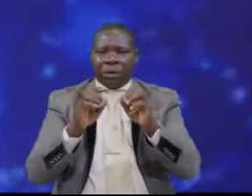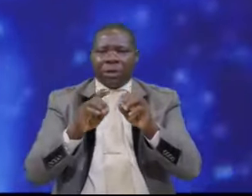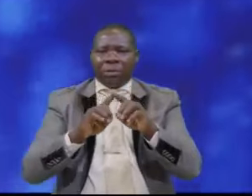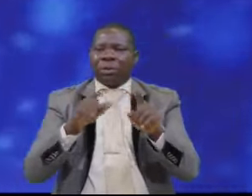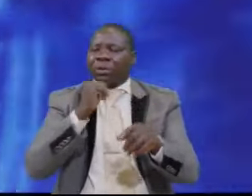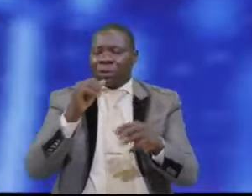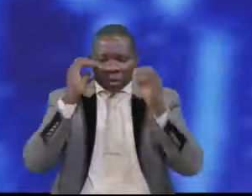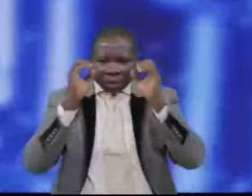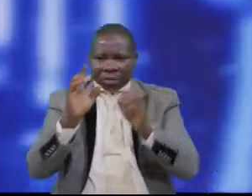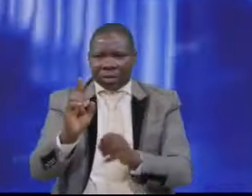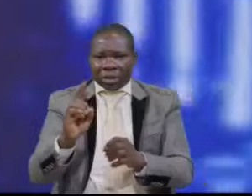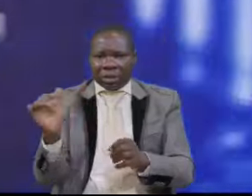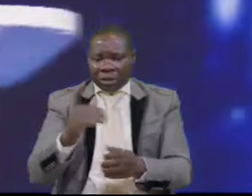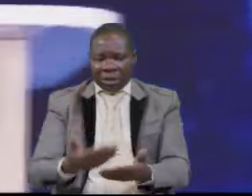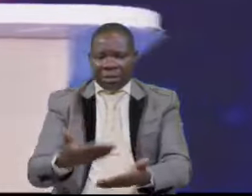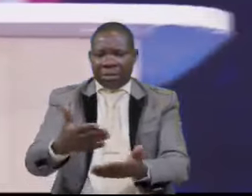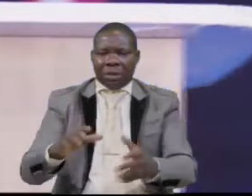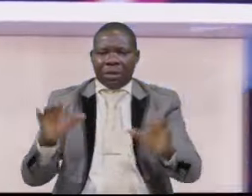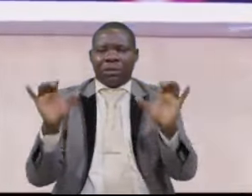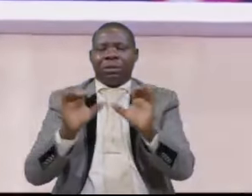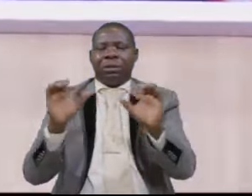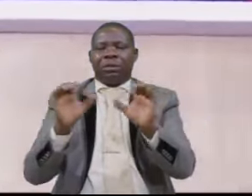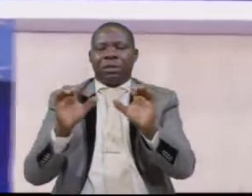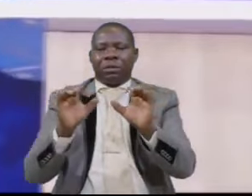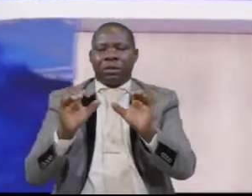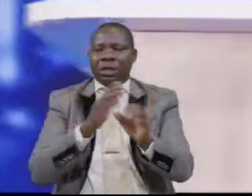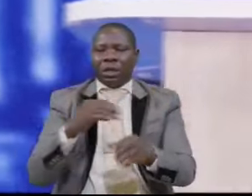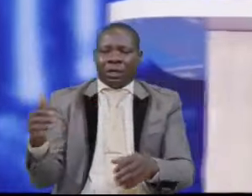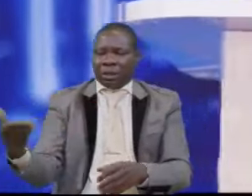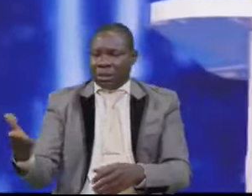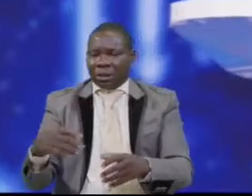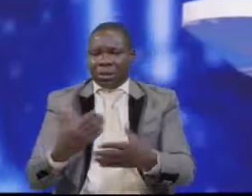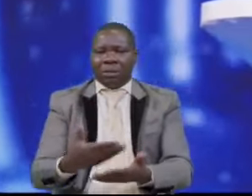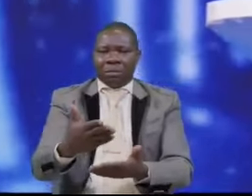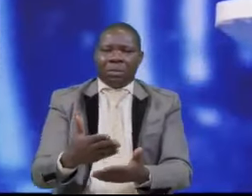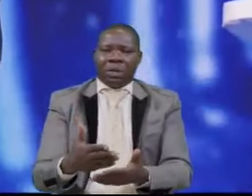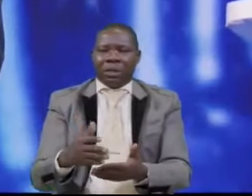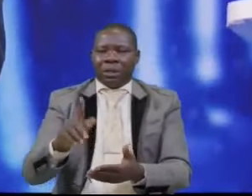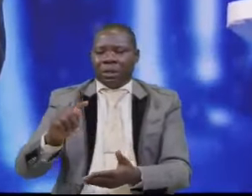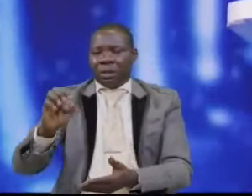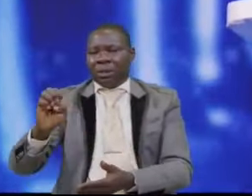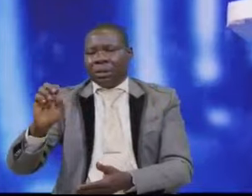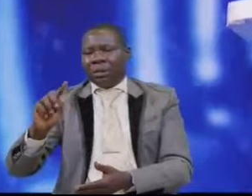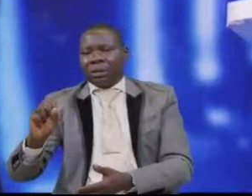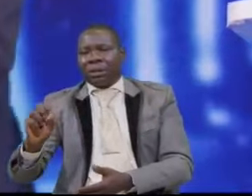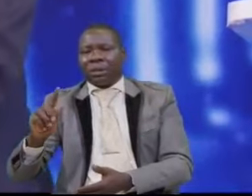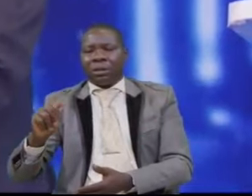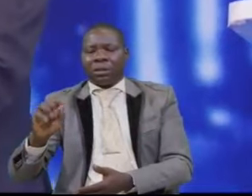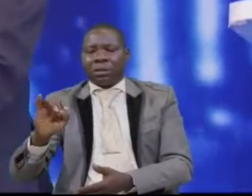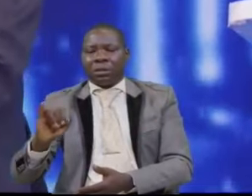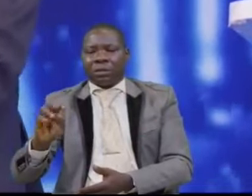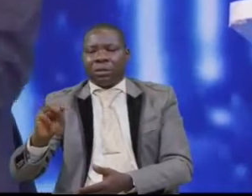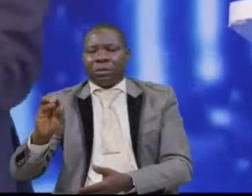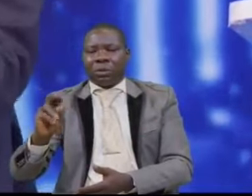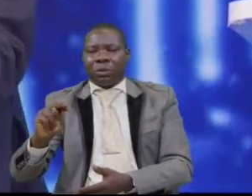buy certificates, and they buy testimonial, and they buy everything they can pay